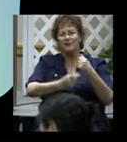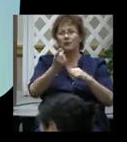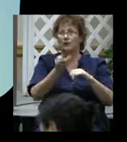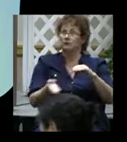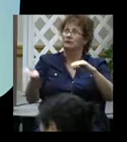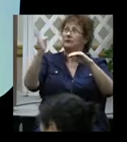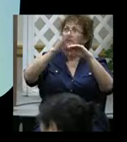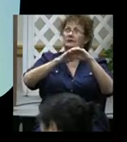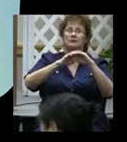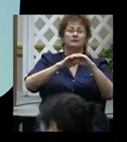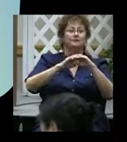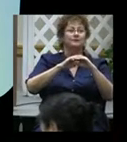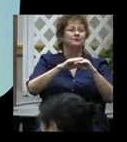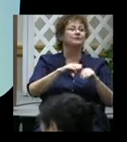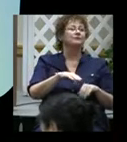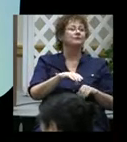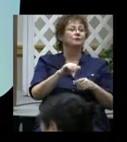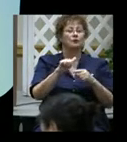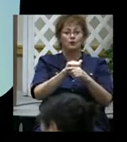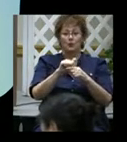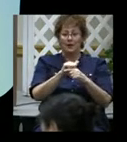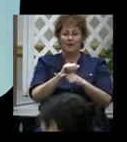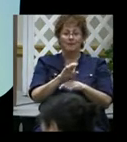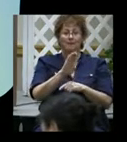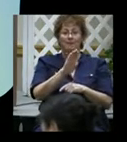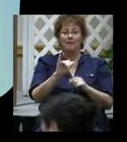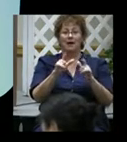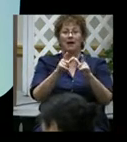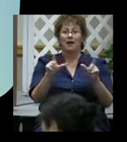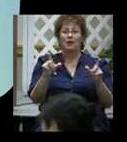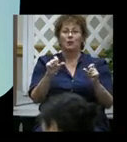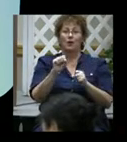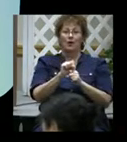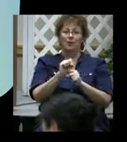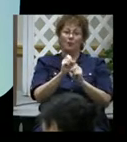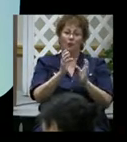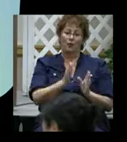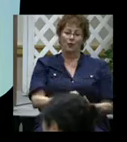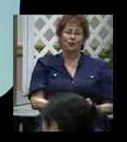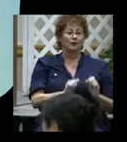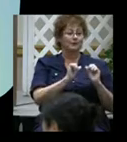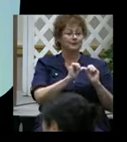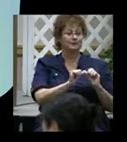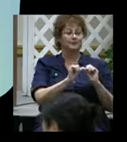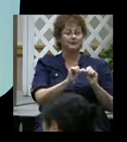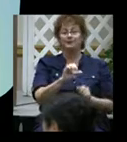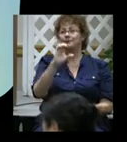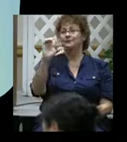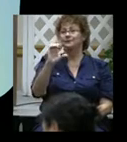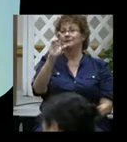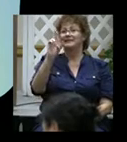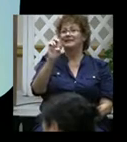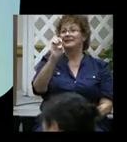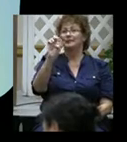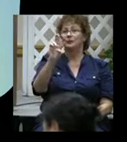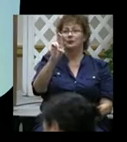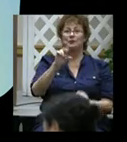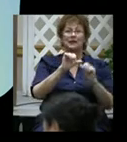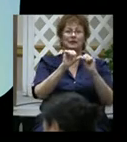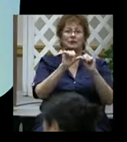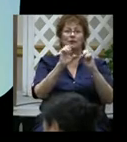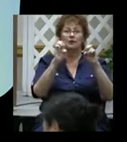number of trained bilingual employees. In terms of continuing education requirements,